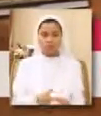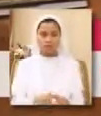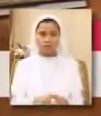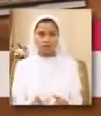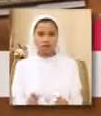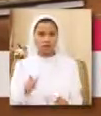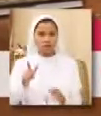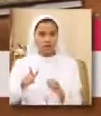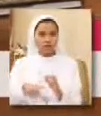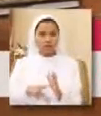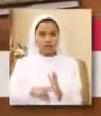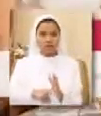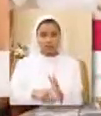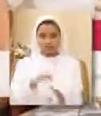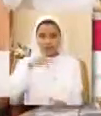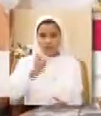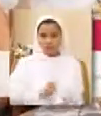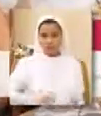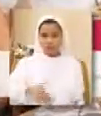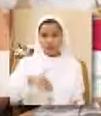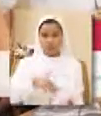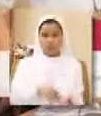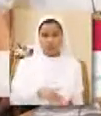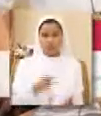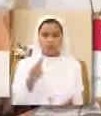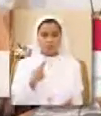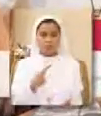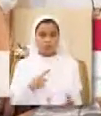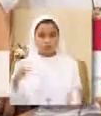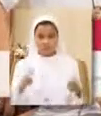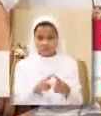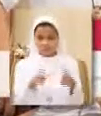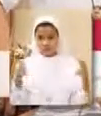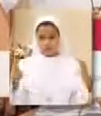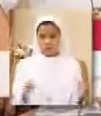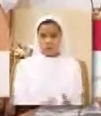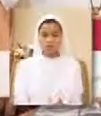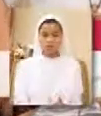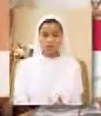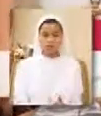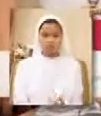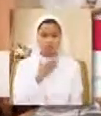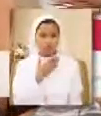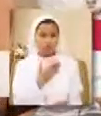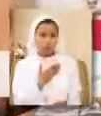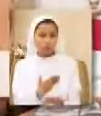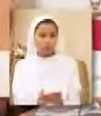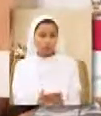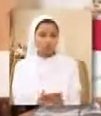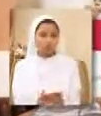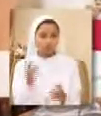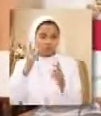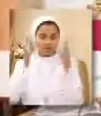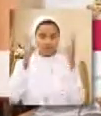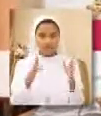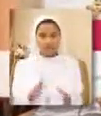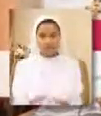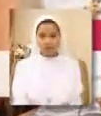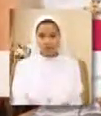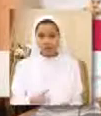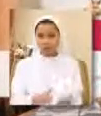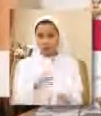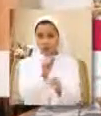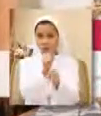most probably, we would invite you again, because you're a very interesting guest, not just guest, but co-worker in